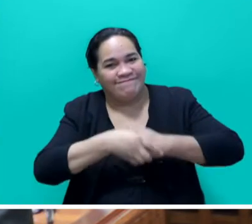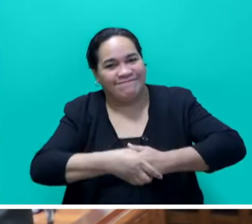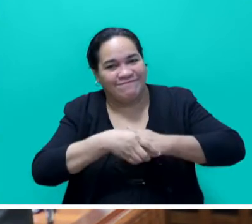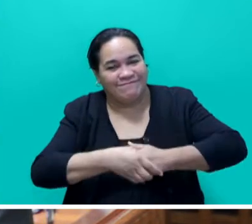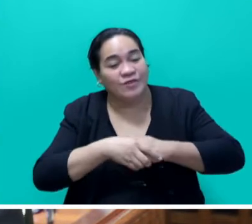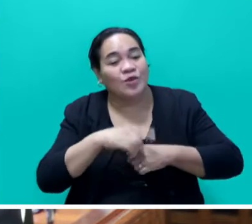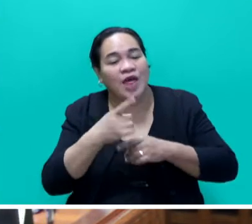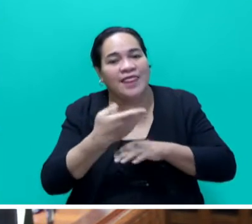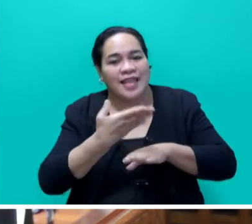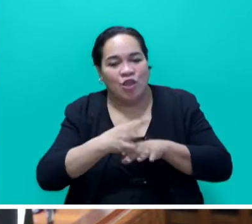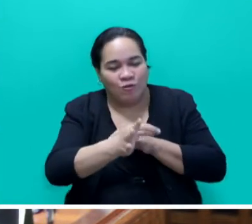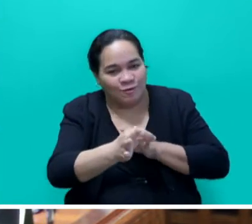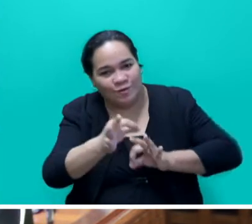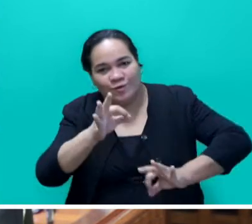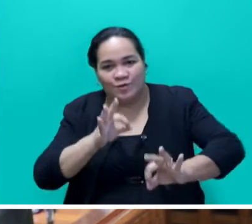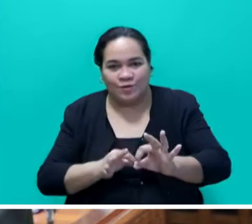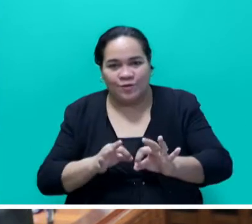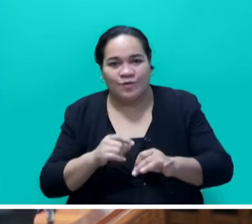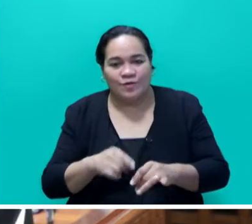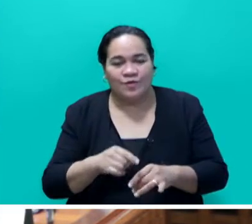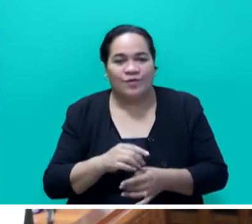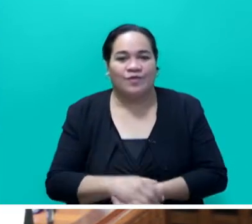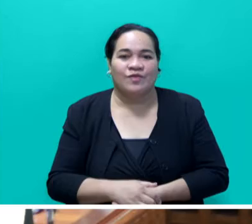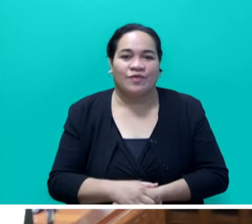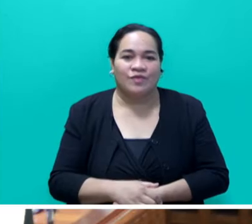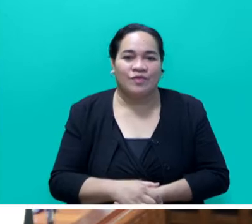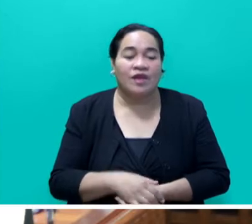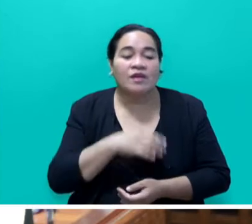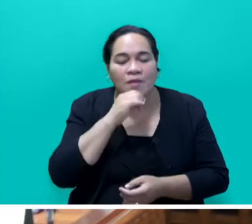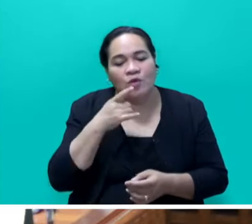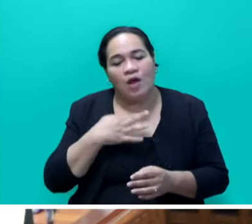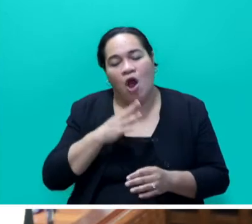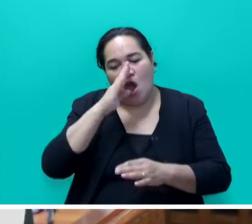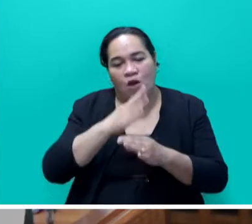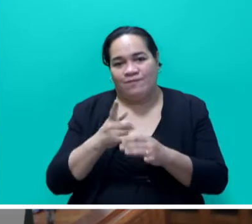the incoming Commander, Brigadier General Rochone Kalunwai, and wish him well